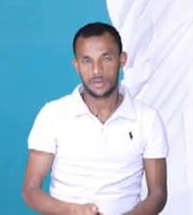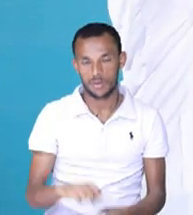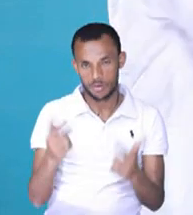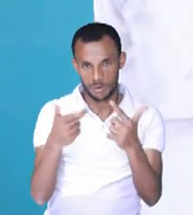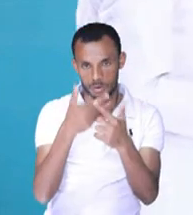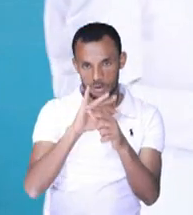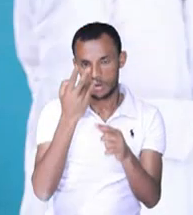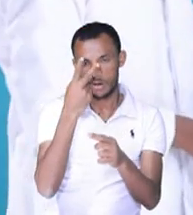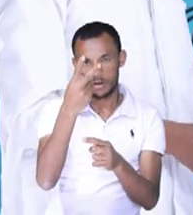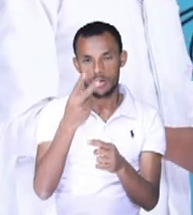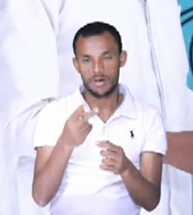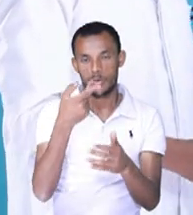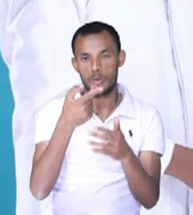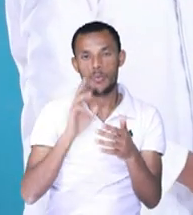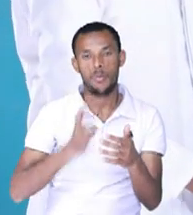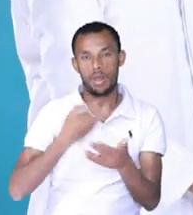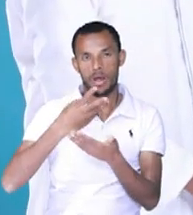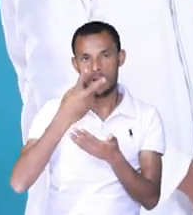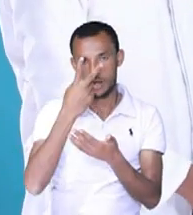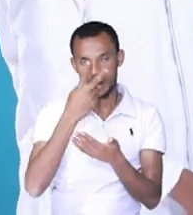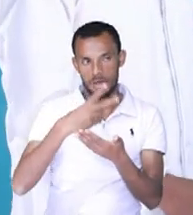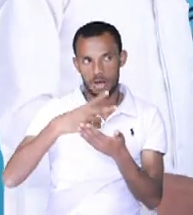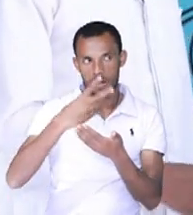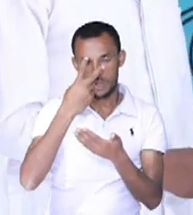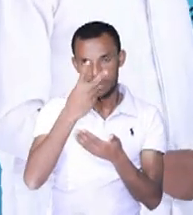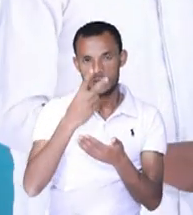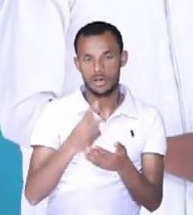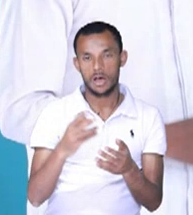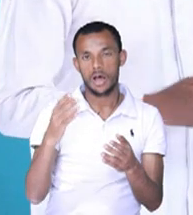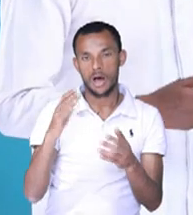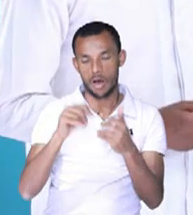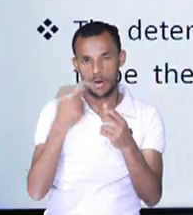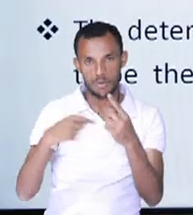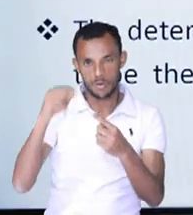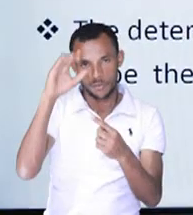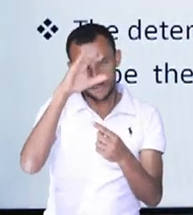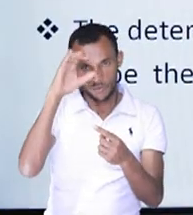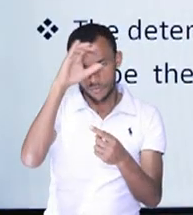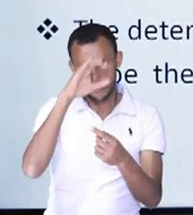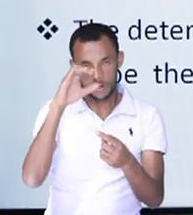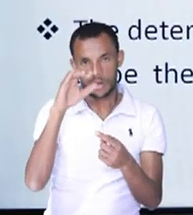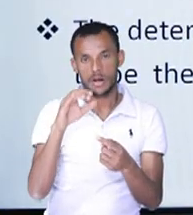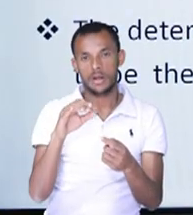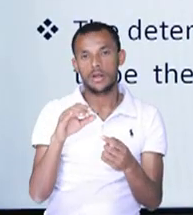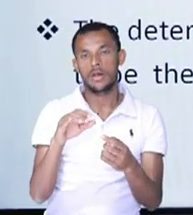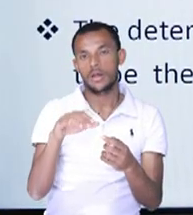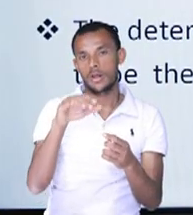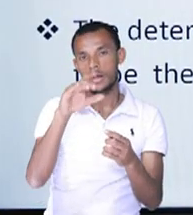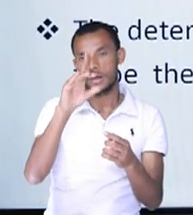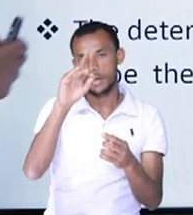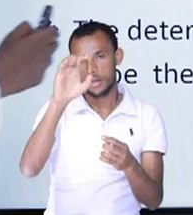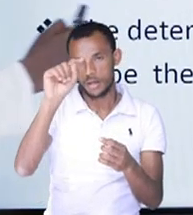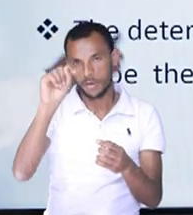Second, what you are looking, how to find the determinant of a 2 by 2 matrix.